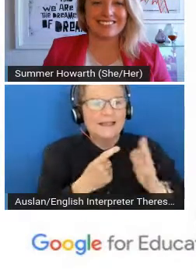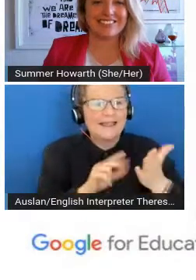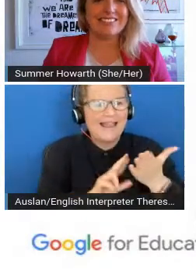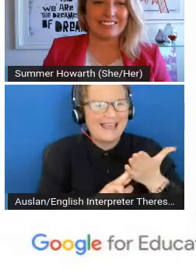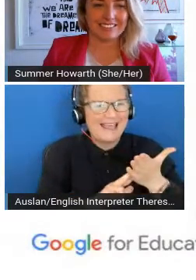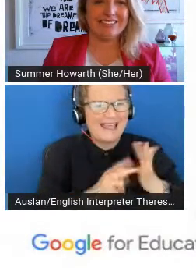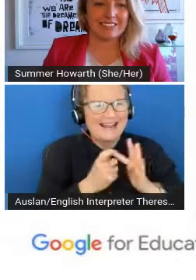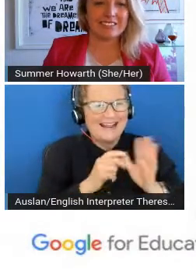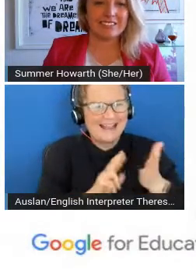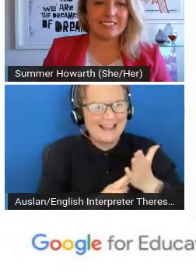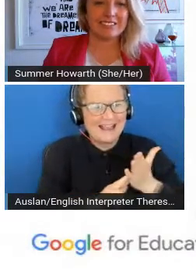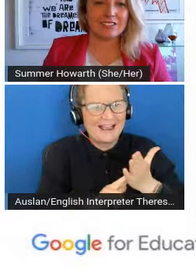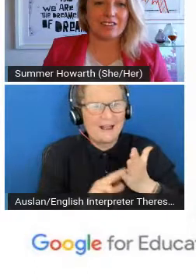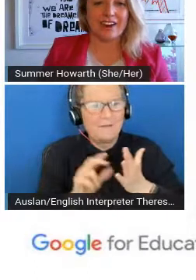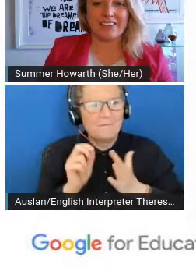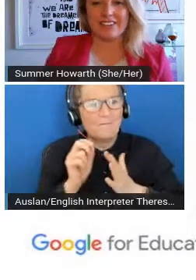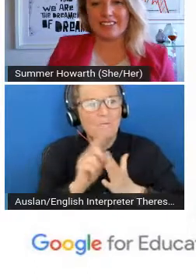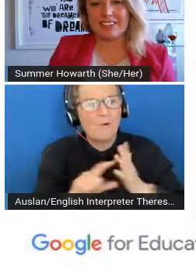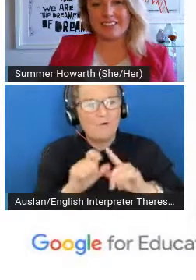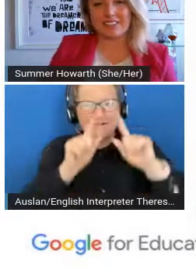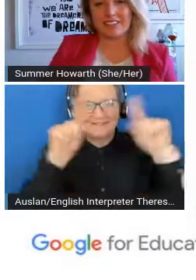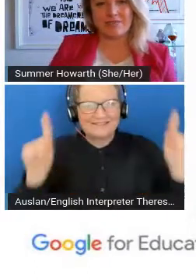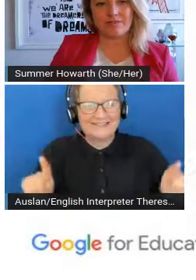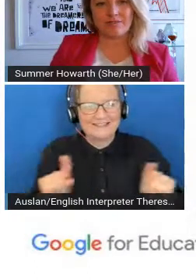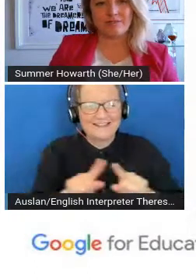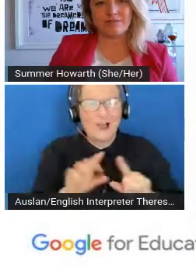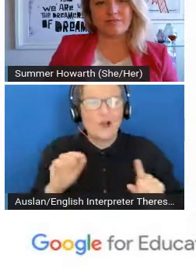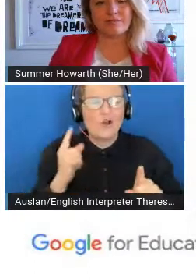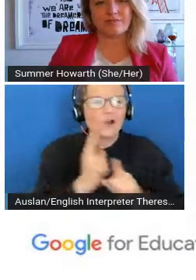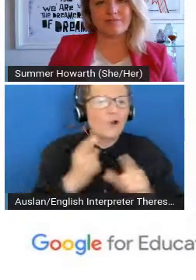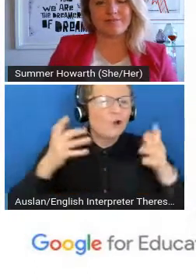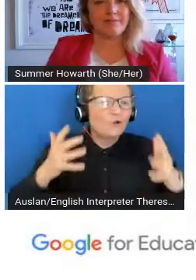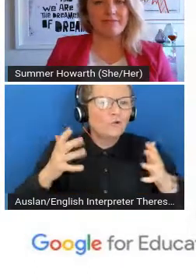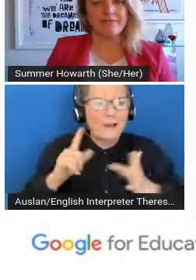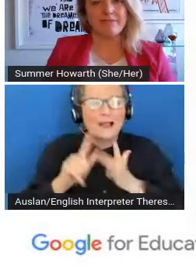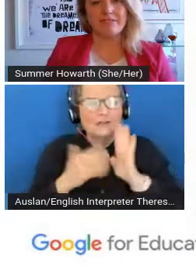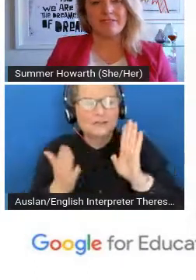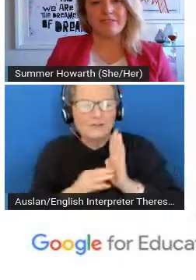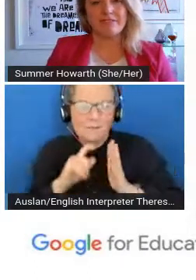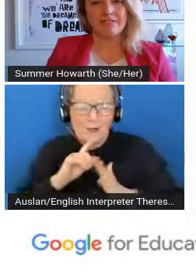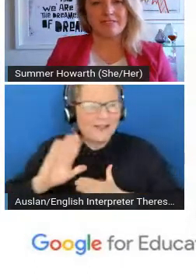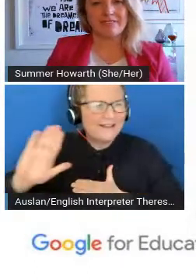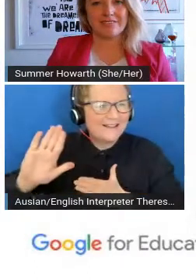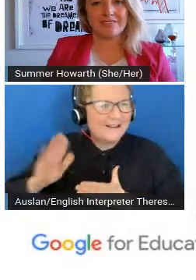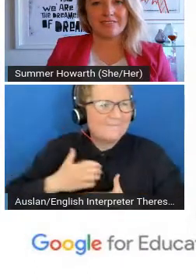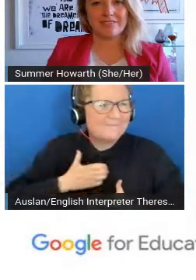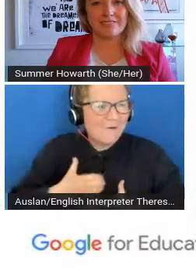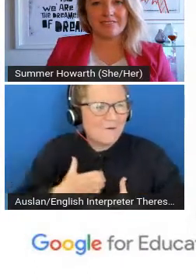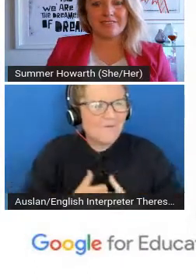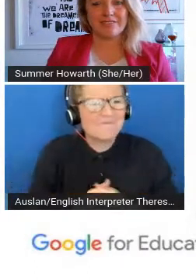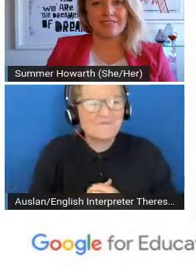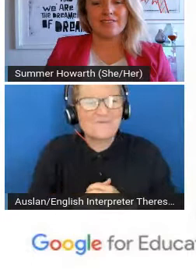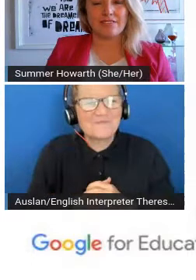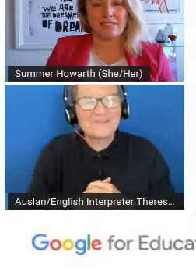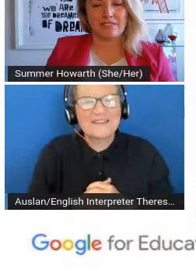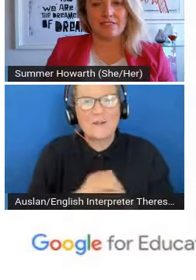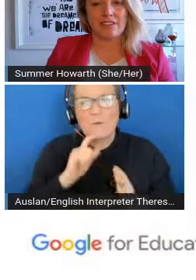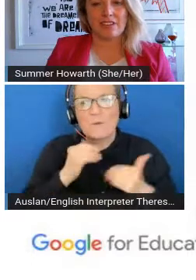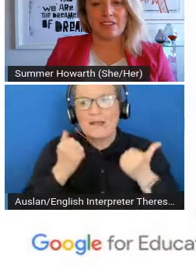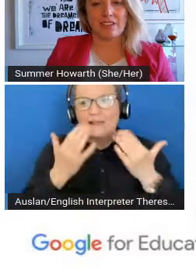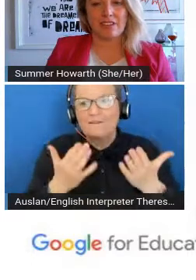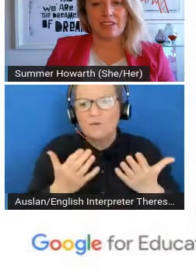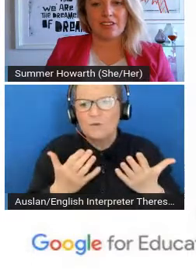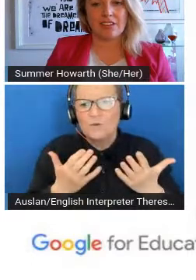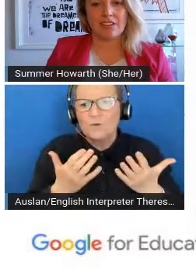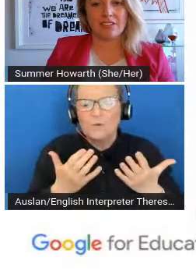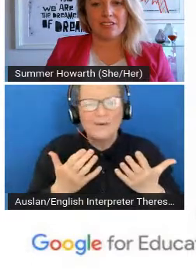these in his practical approach as well. But we've given you, and we'll continue to give you, tons of templates about how we can actually hook